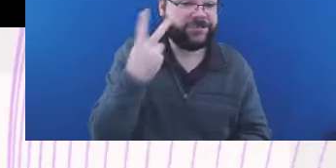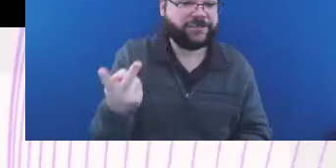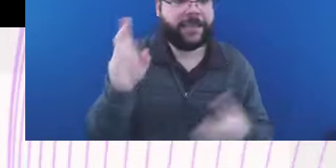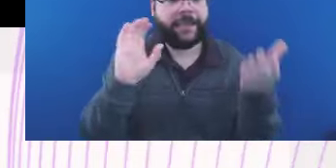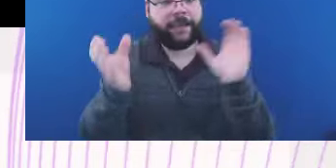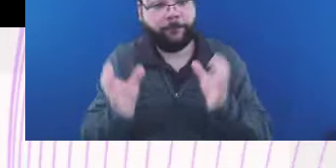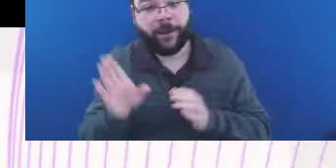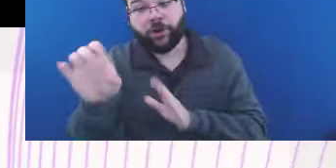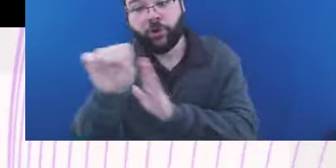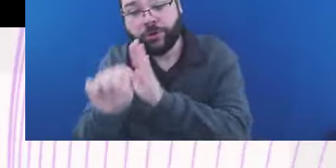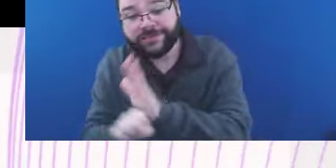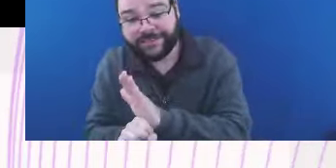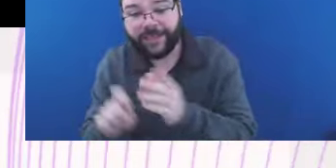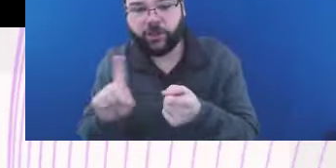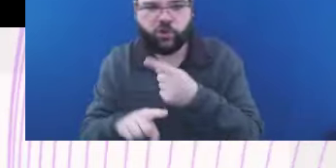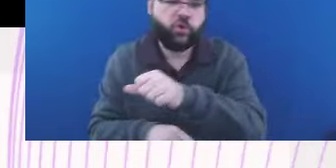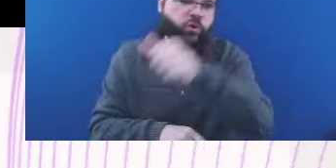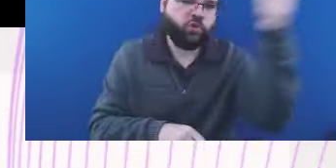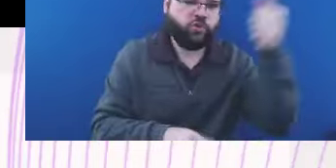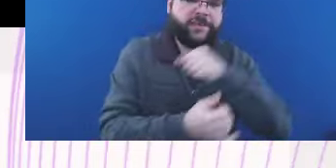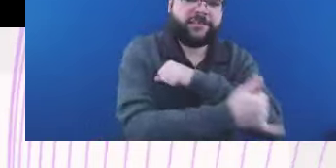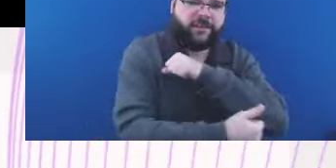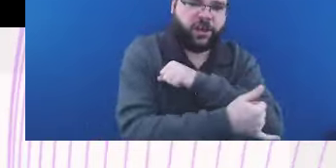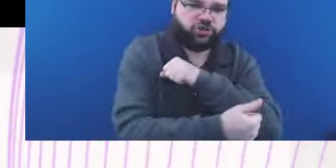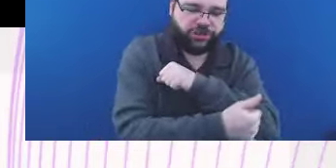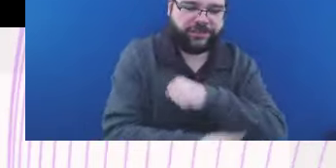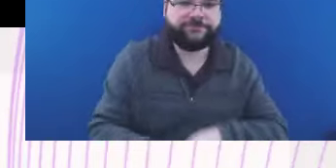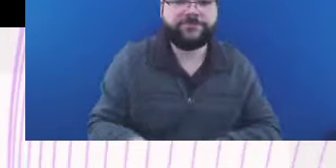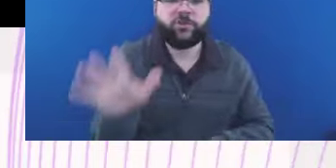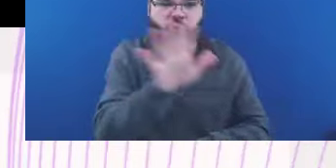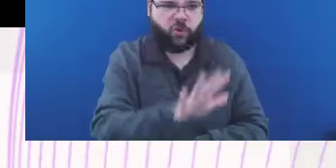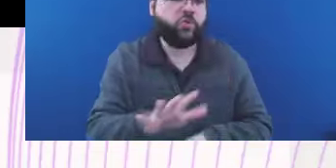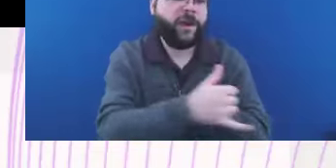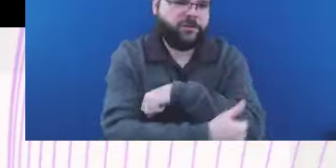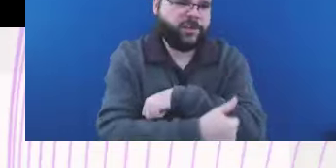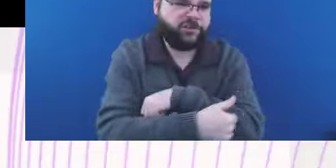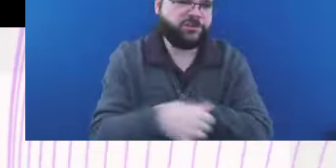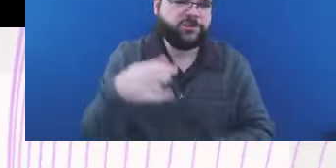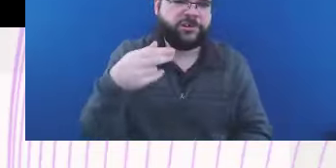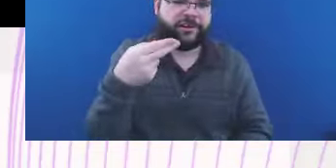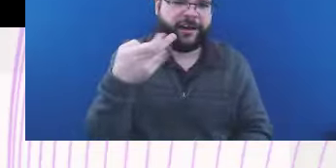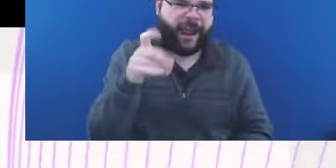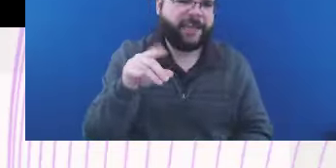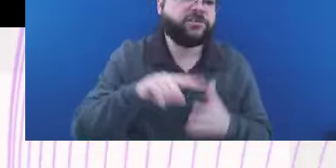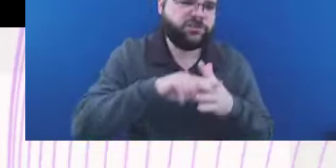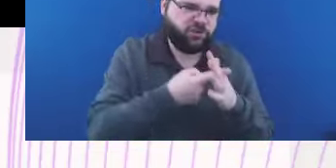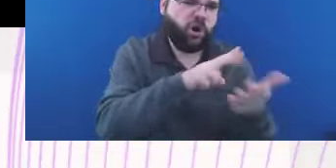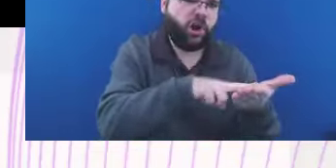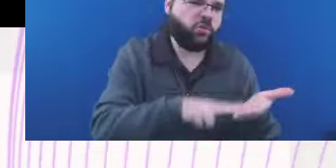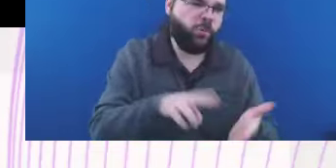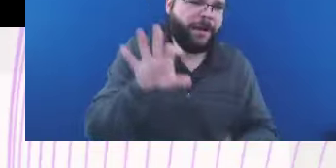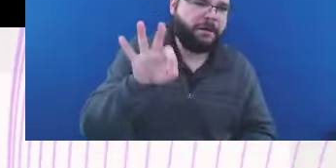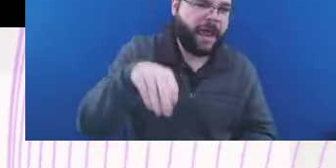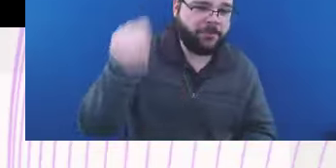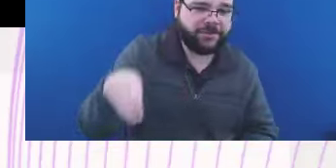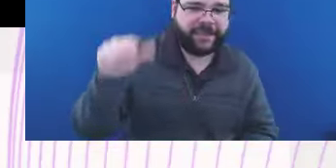your state to the rest of the country. So across the country, Head Start and Early Head Start enroll an estimated 9%